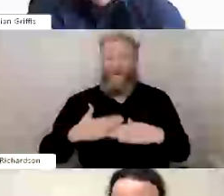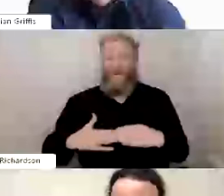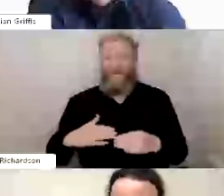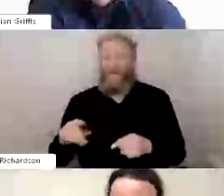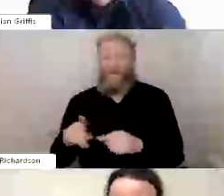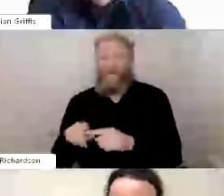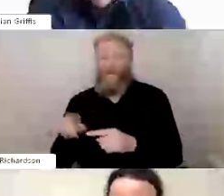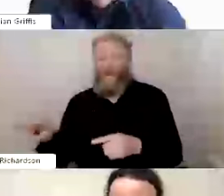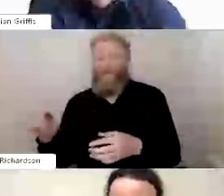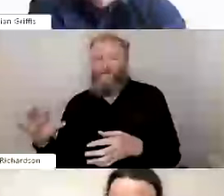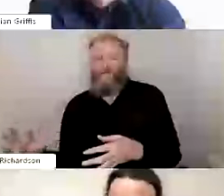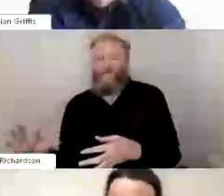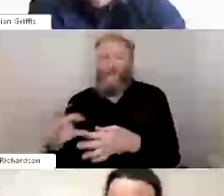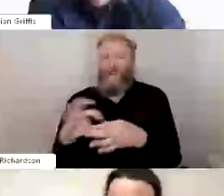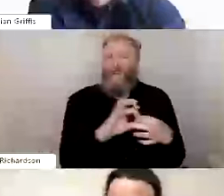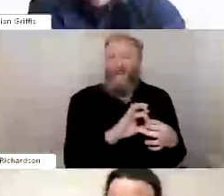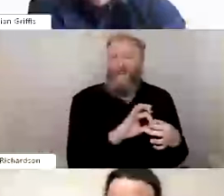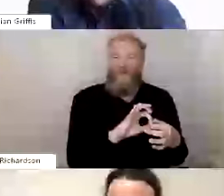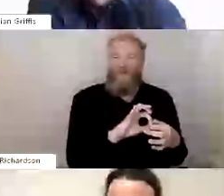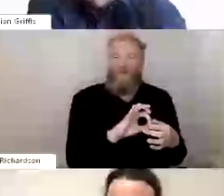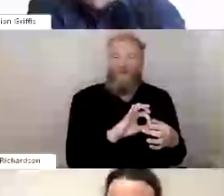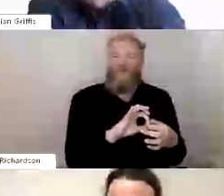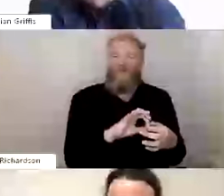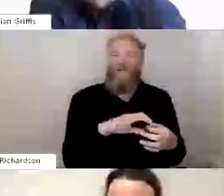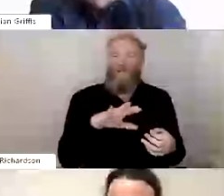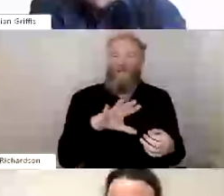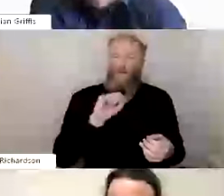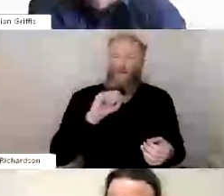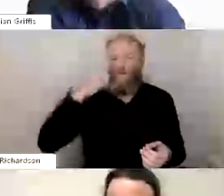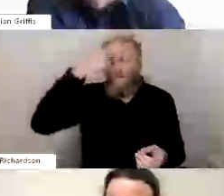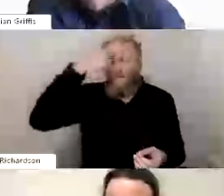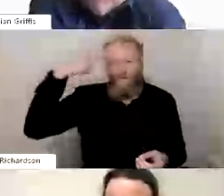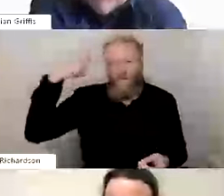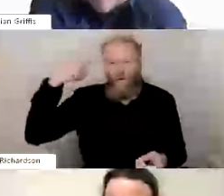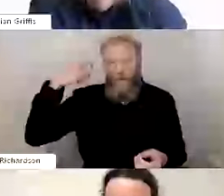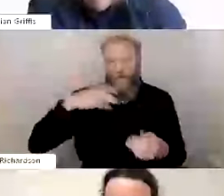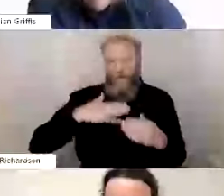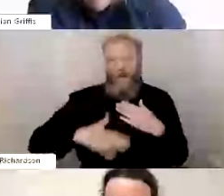relate to, say, that are trauma behaviours, but they weren't in the